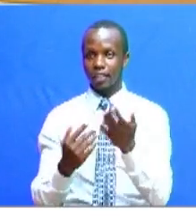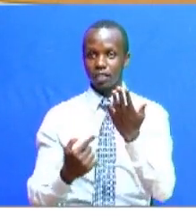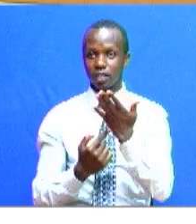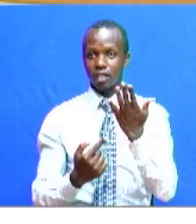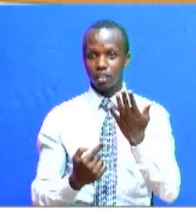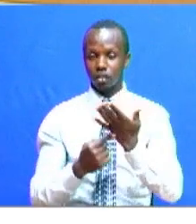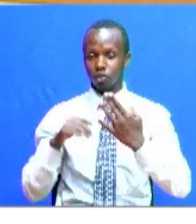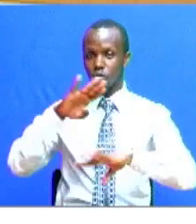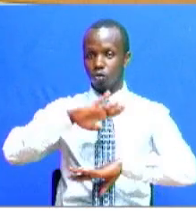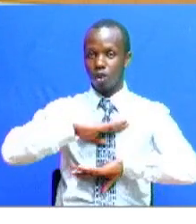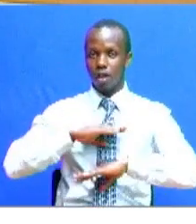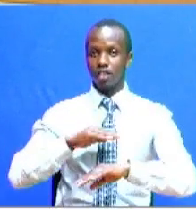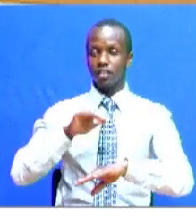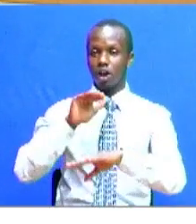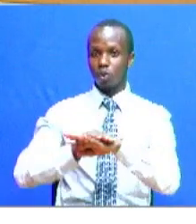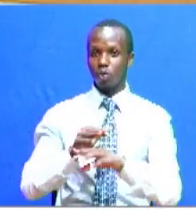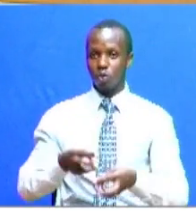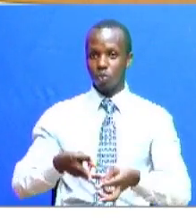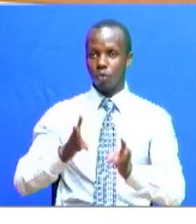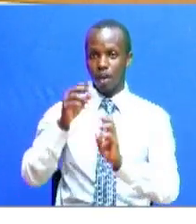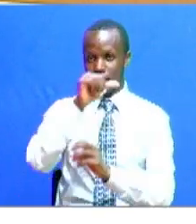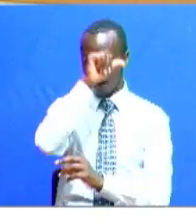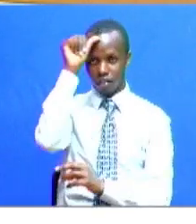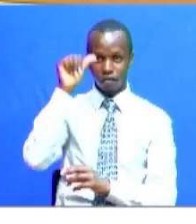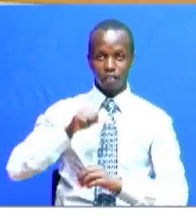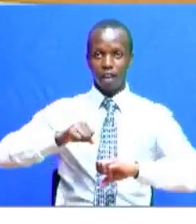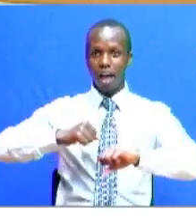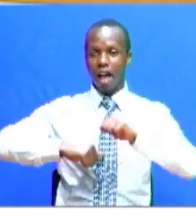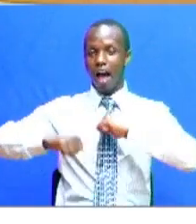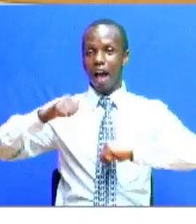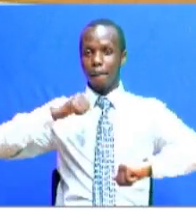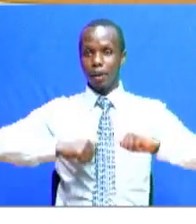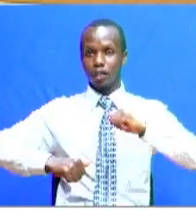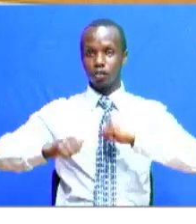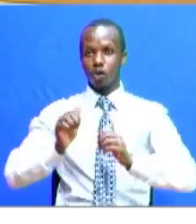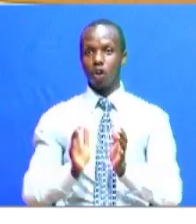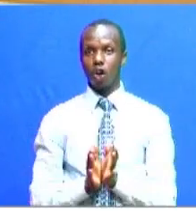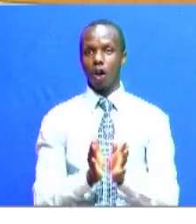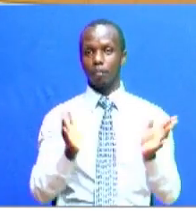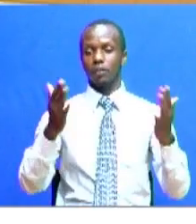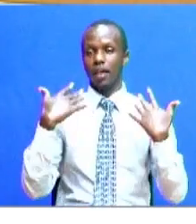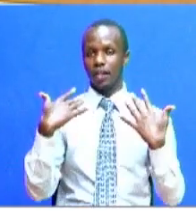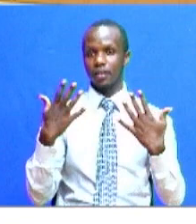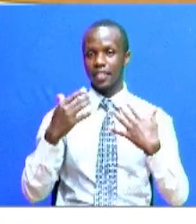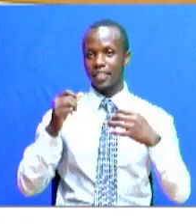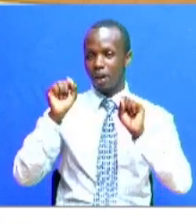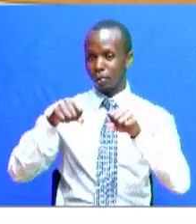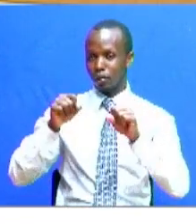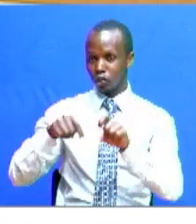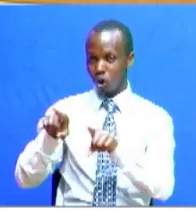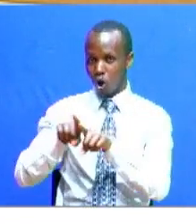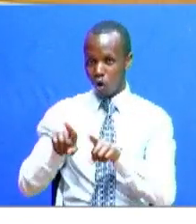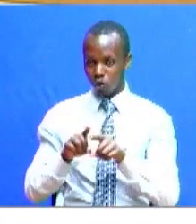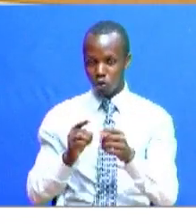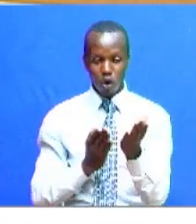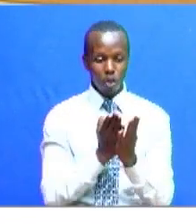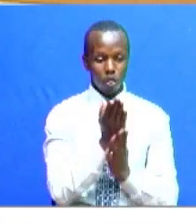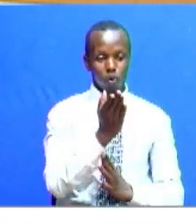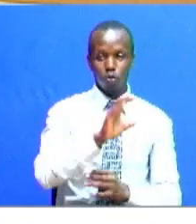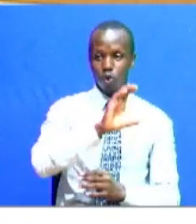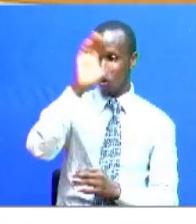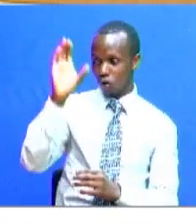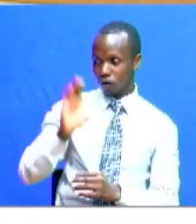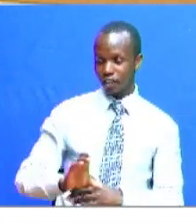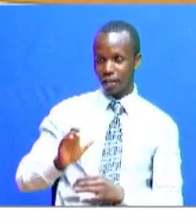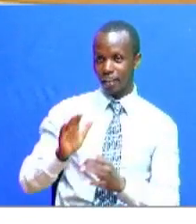vital complement of Africa's ambition to unlock its abundant resource potential, both through the continent's